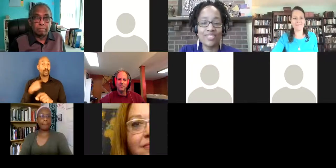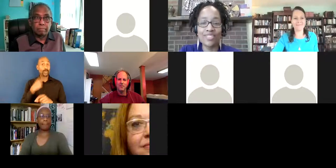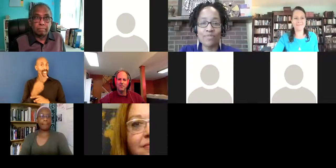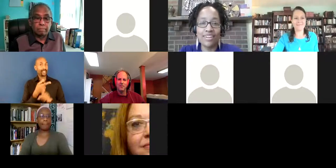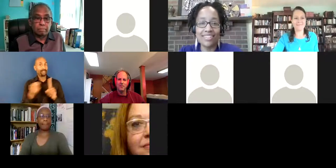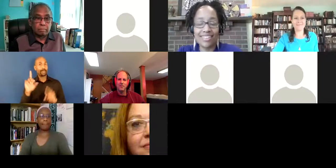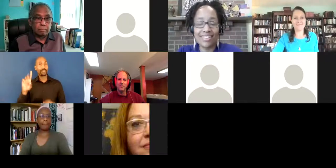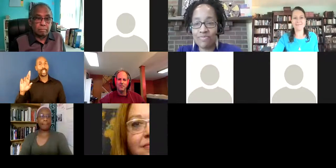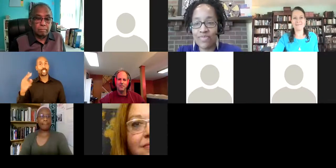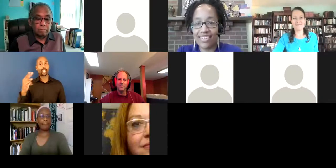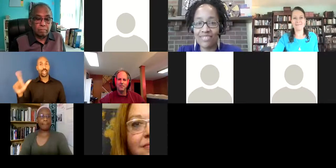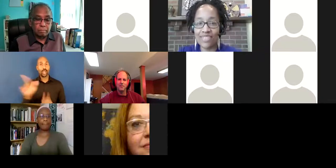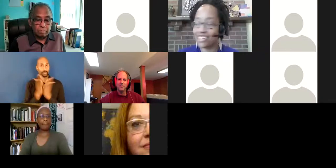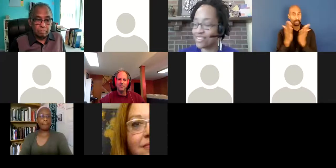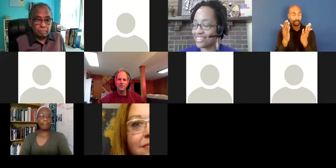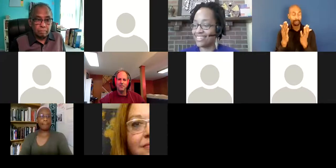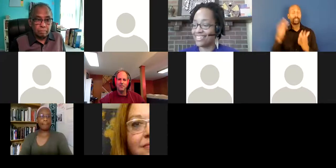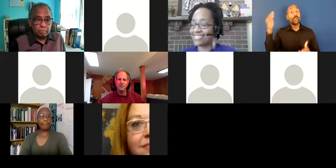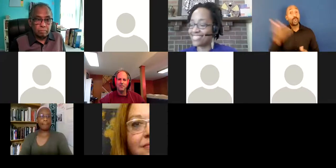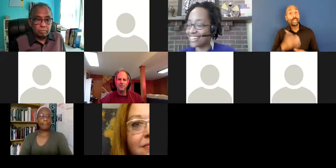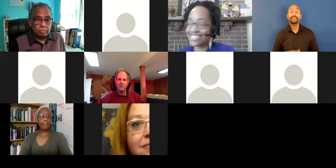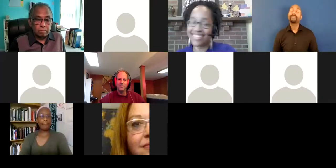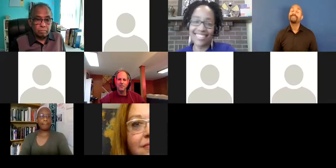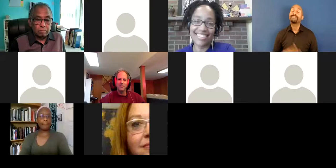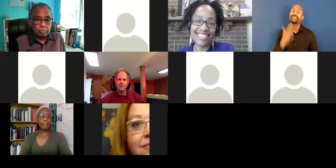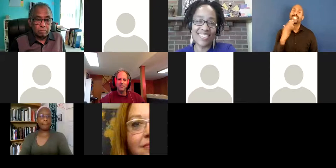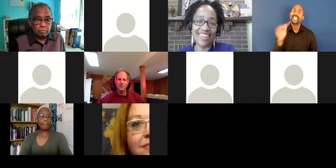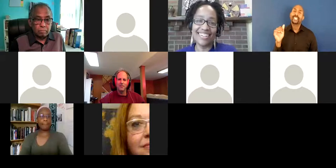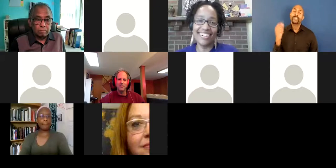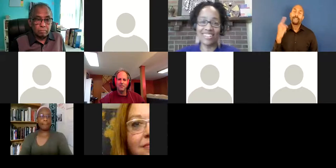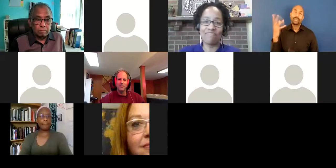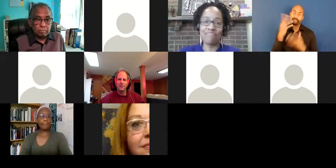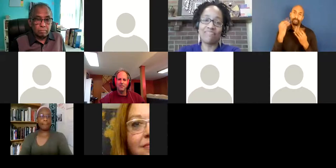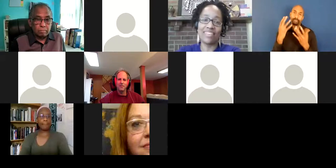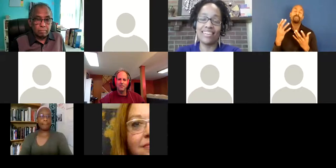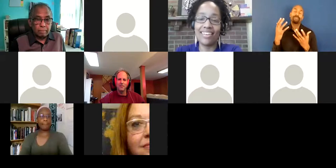Thank you so much for the lovely introduction and the story.